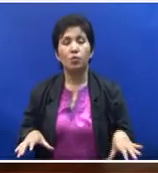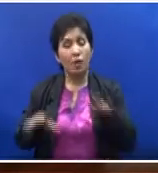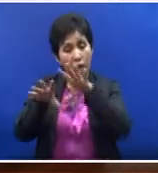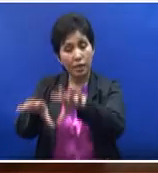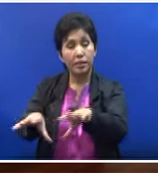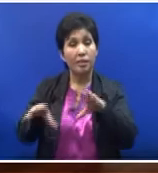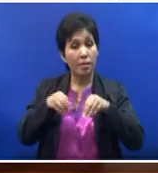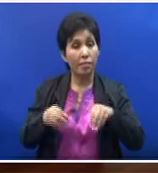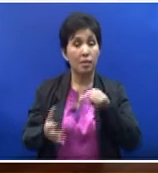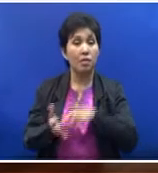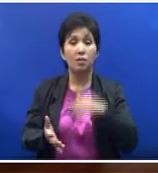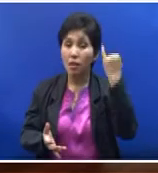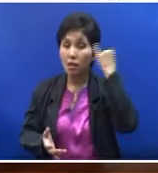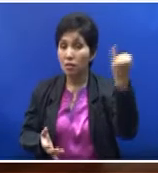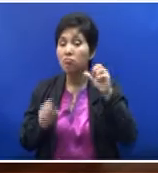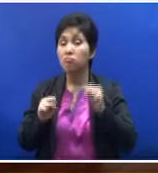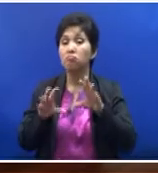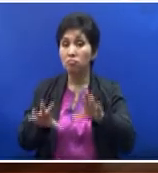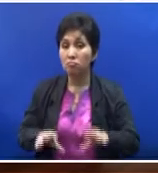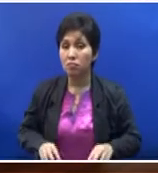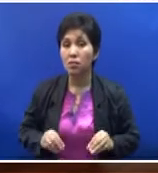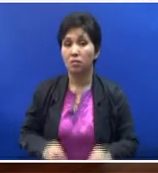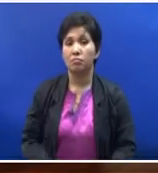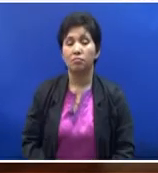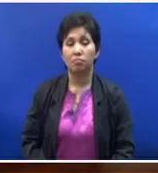you accept this idea? Okay.